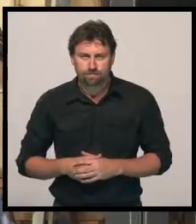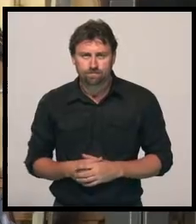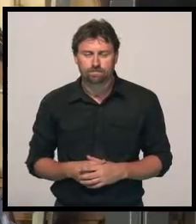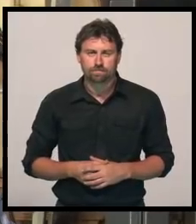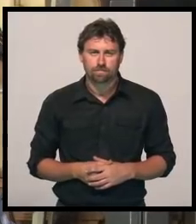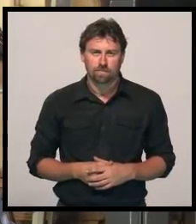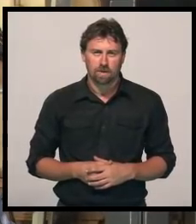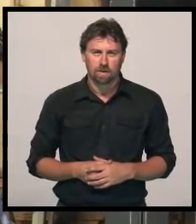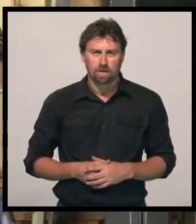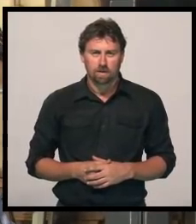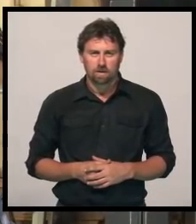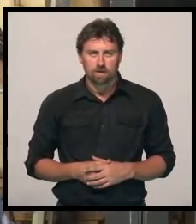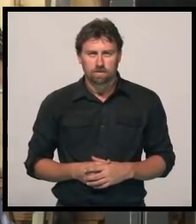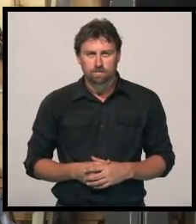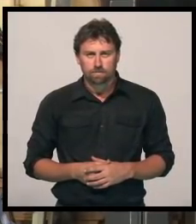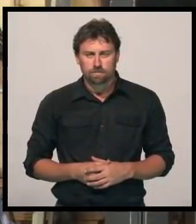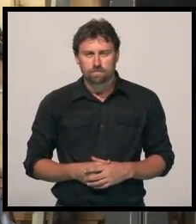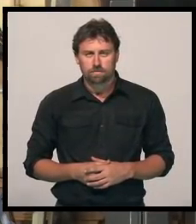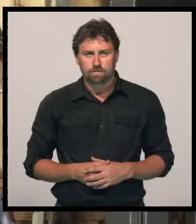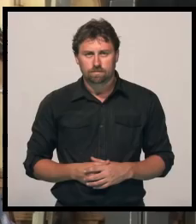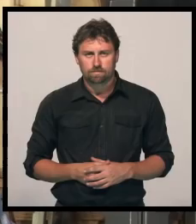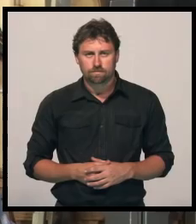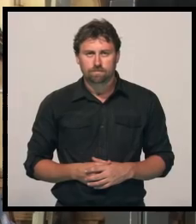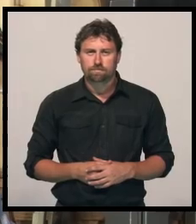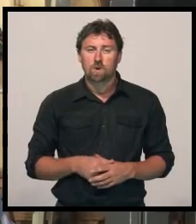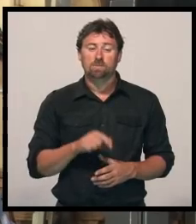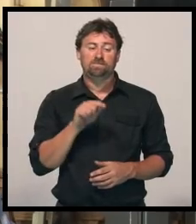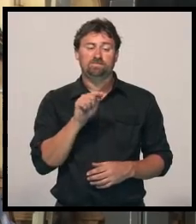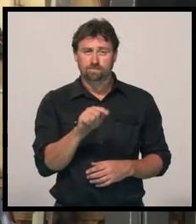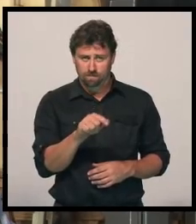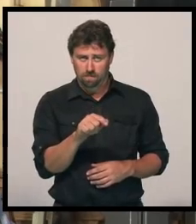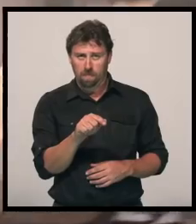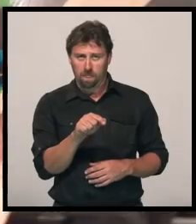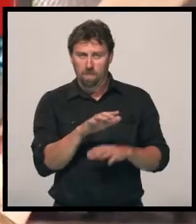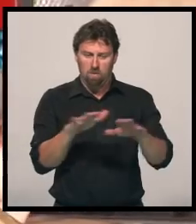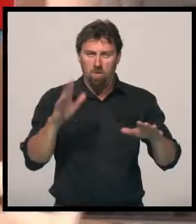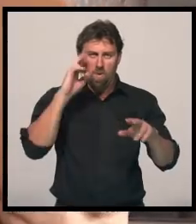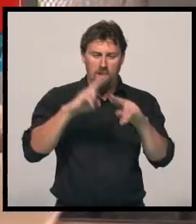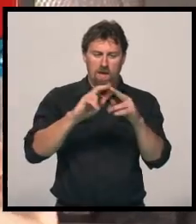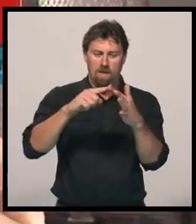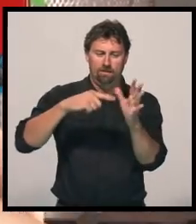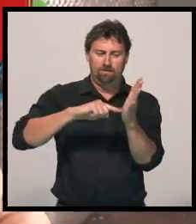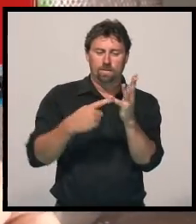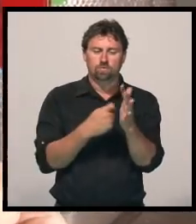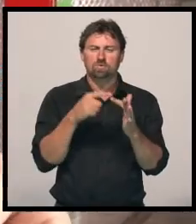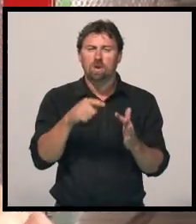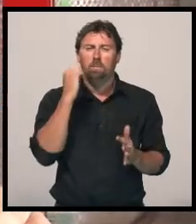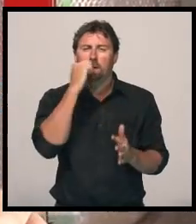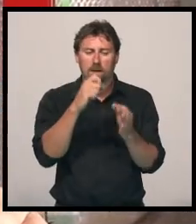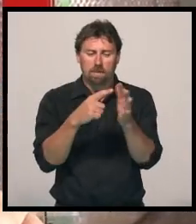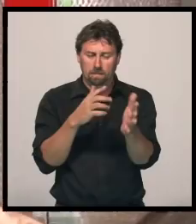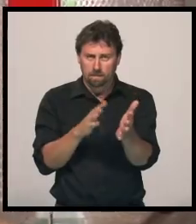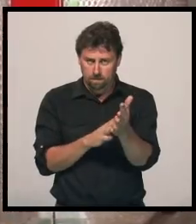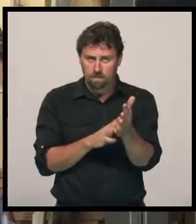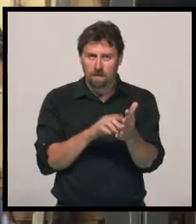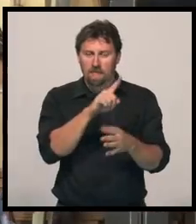moment. What we've been going to be working with, this is going to be the feature veneer, which is blackbeam. And this is going to be the